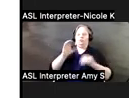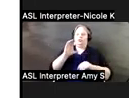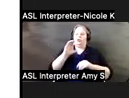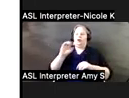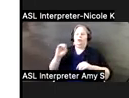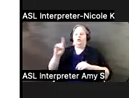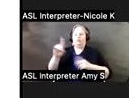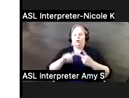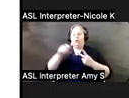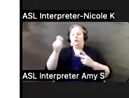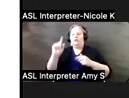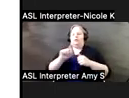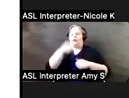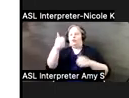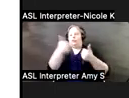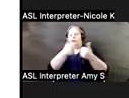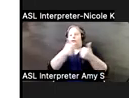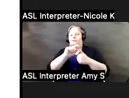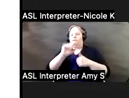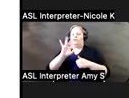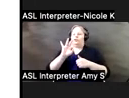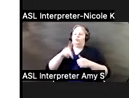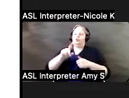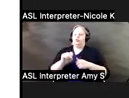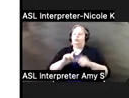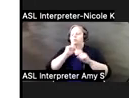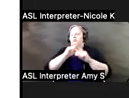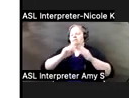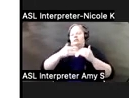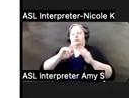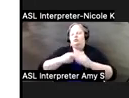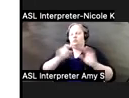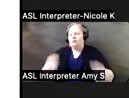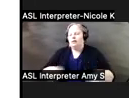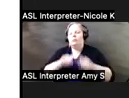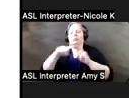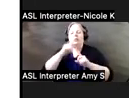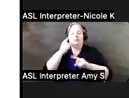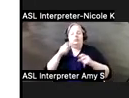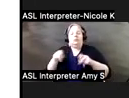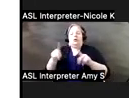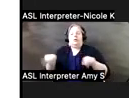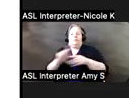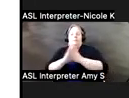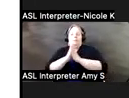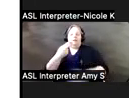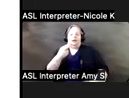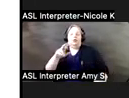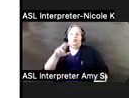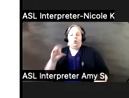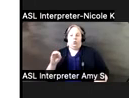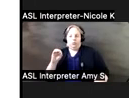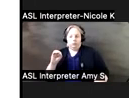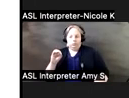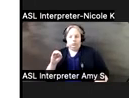shooter games. So you can make it quite a bit easier for them to start off with. You can also allow them to play as a hero. And heroes have a lot